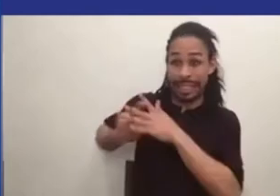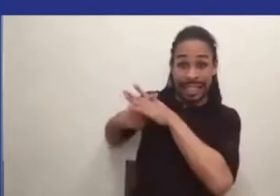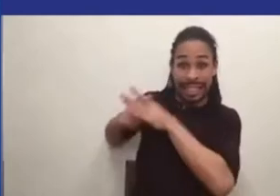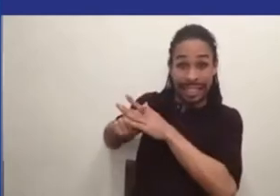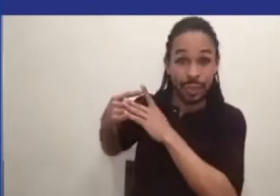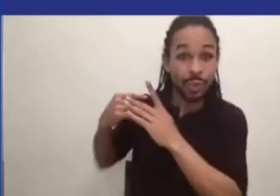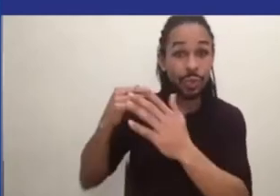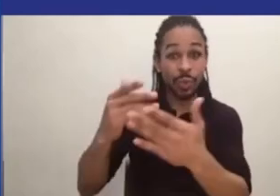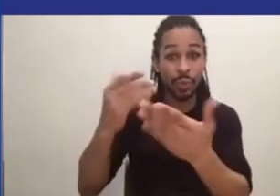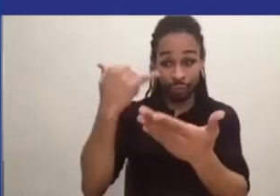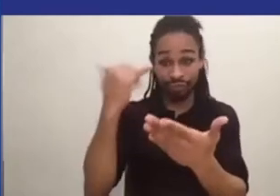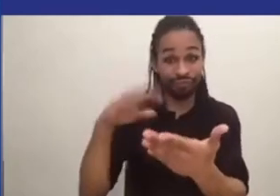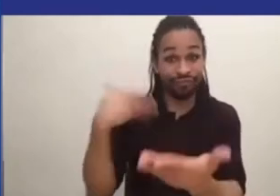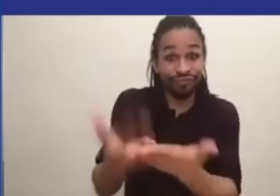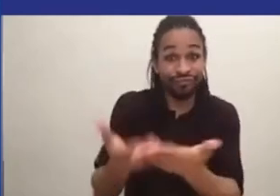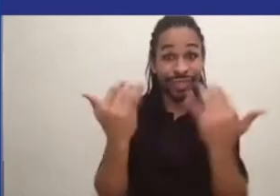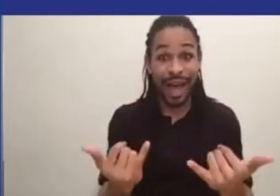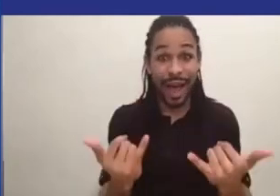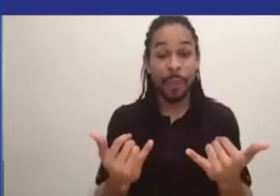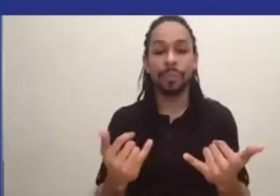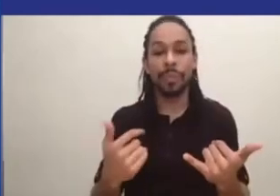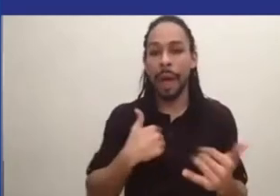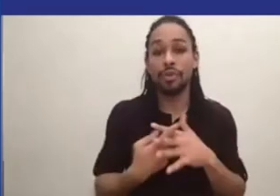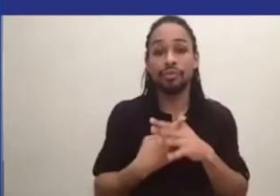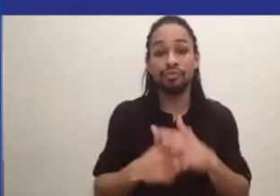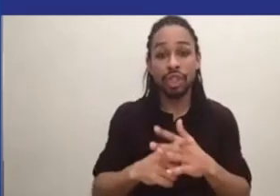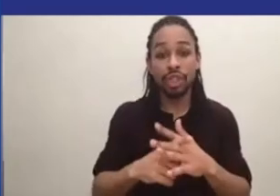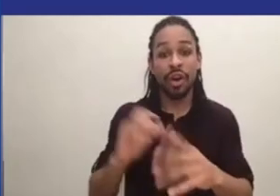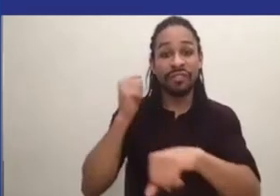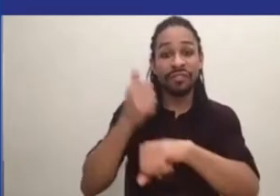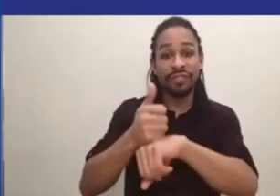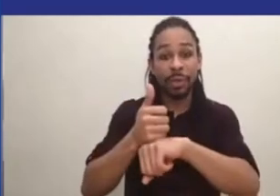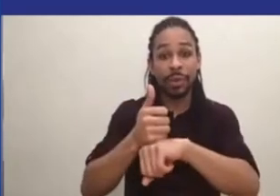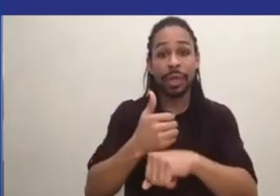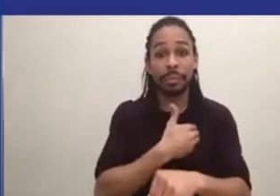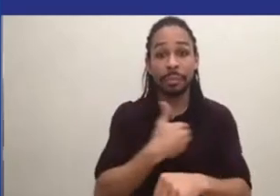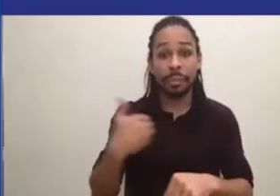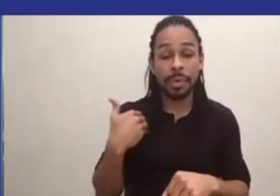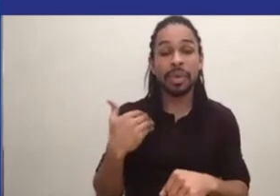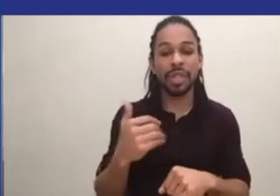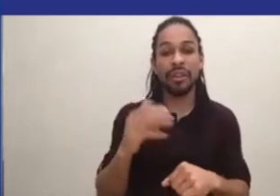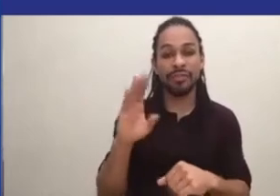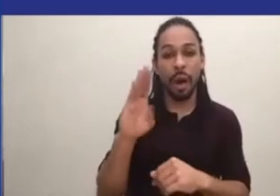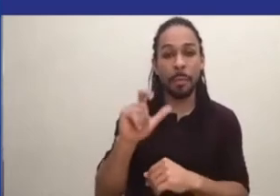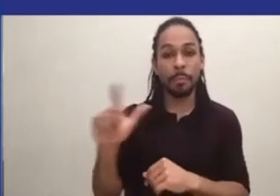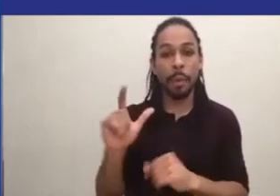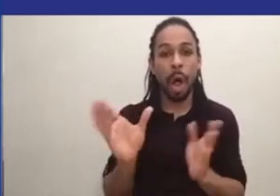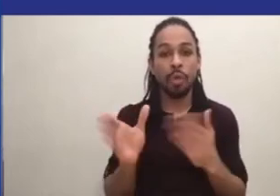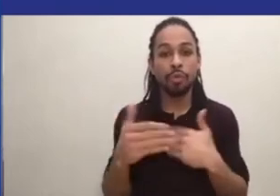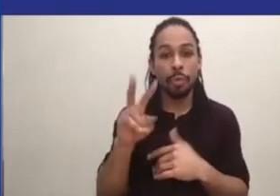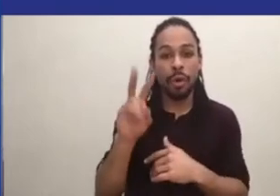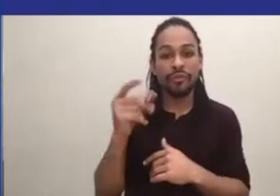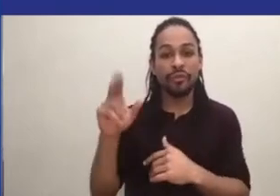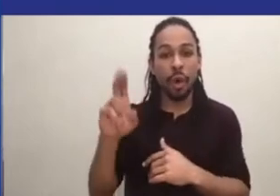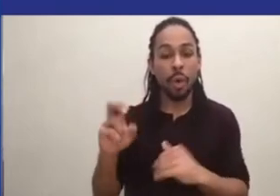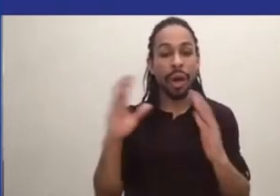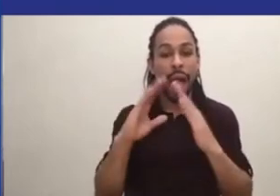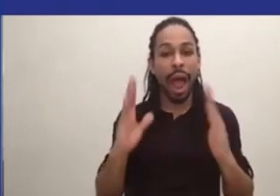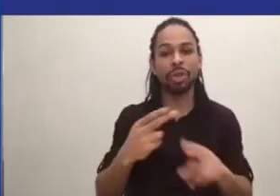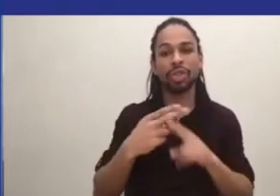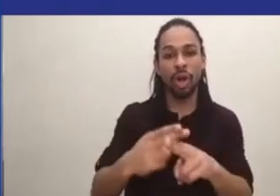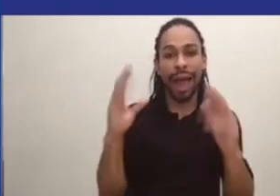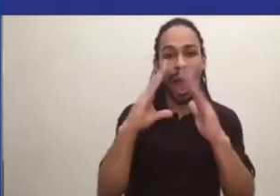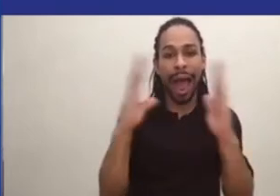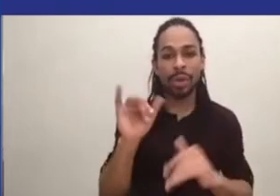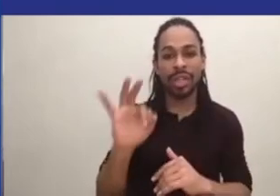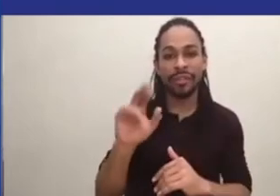of the original founding members of a ballroom house called the House of Ninja in the 1980s, where voguing